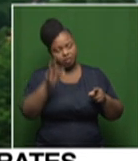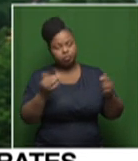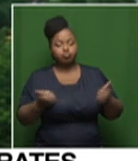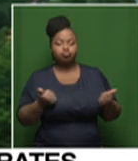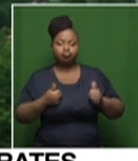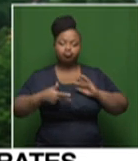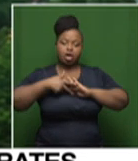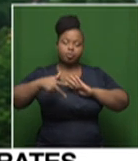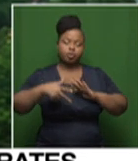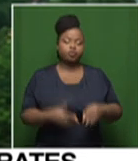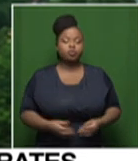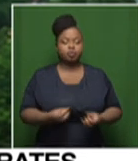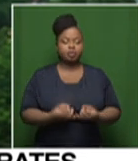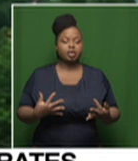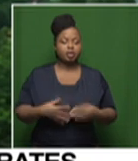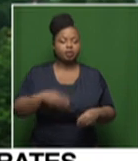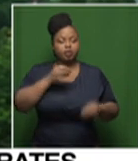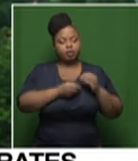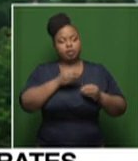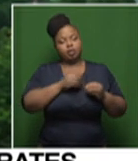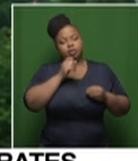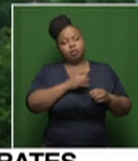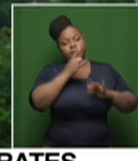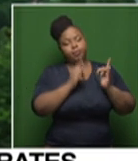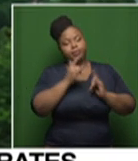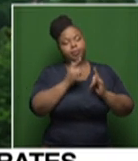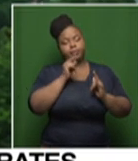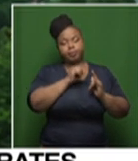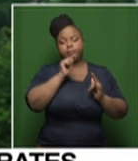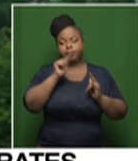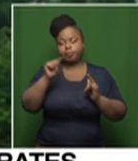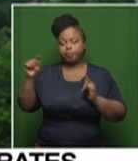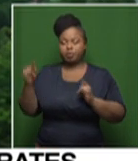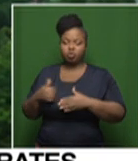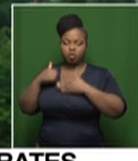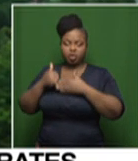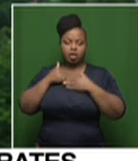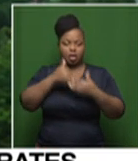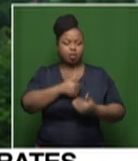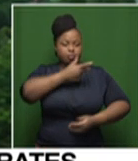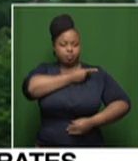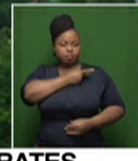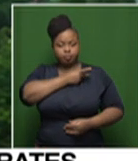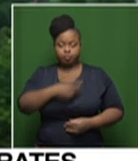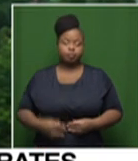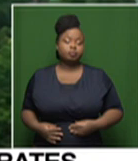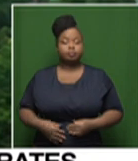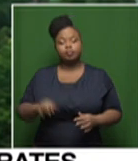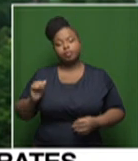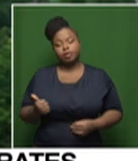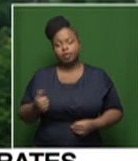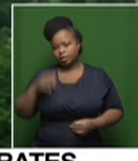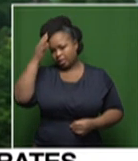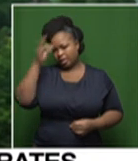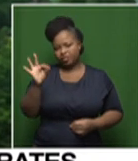of oxygen plants to be constructed in every single state that will help medical facilities with the shortage. And then we've got the